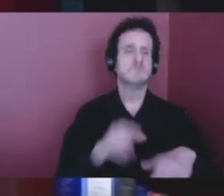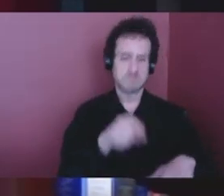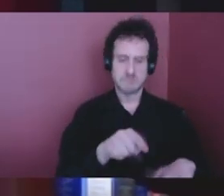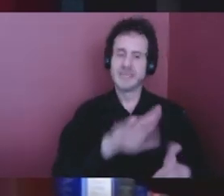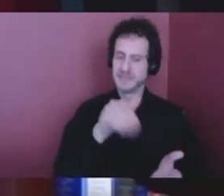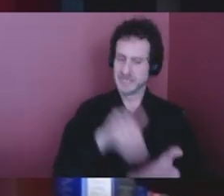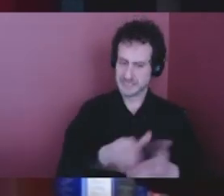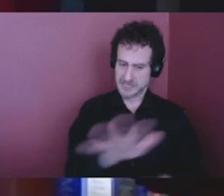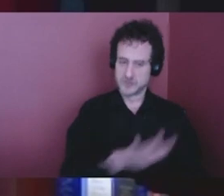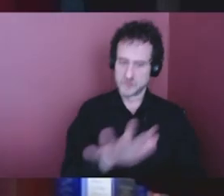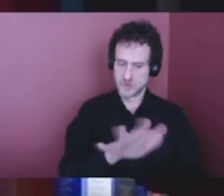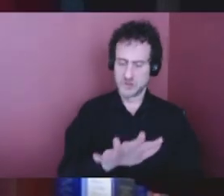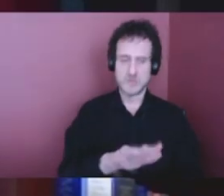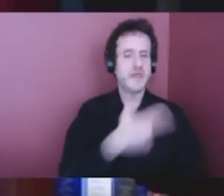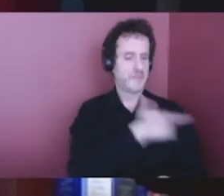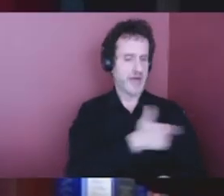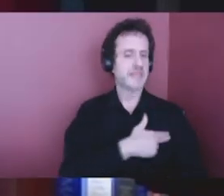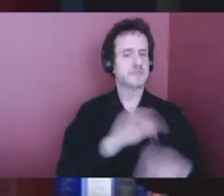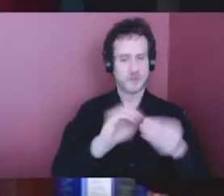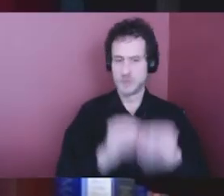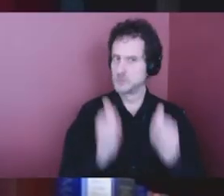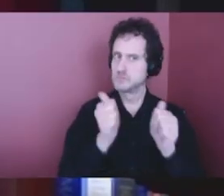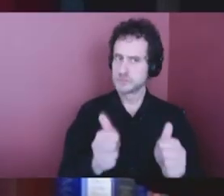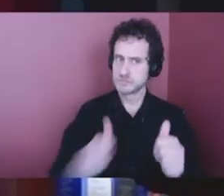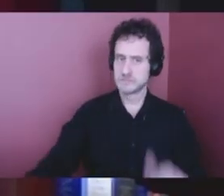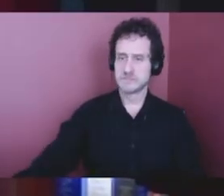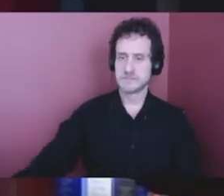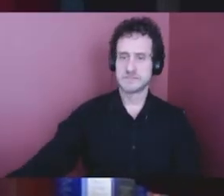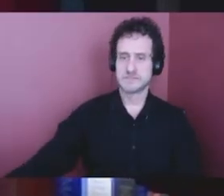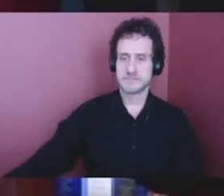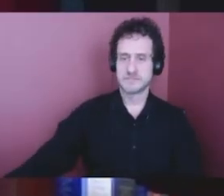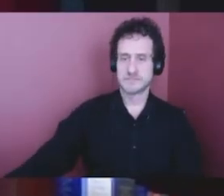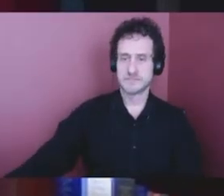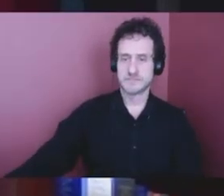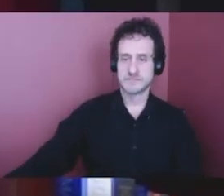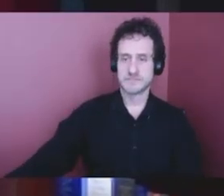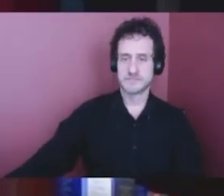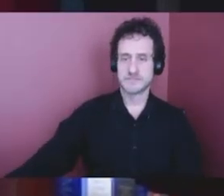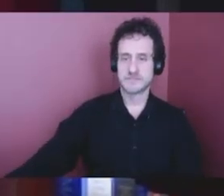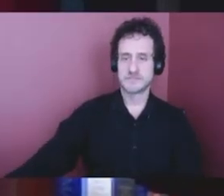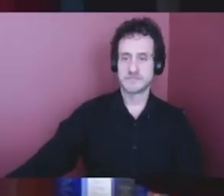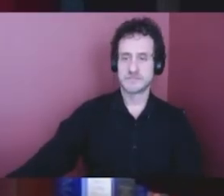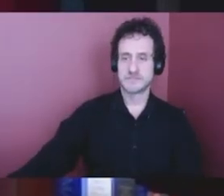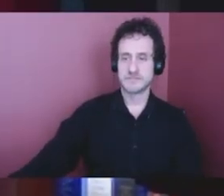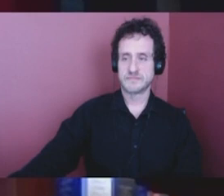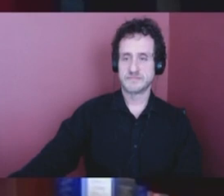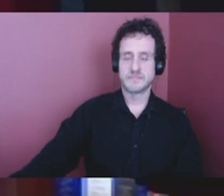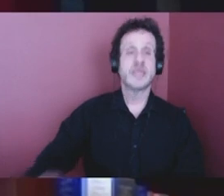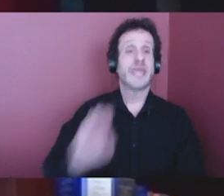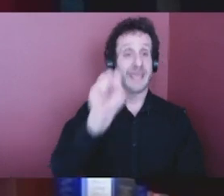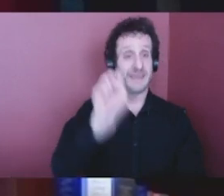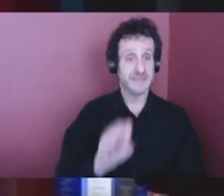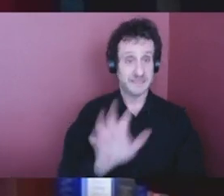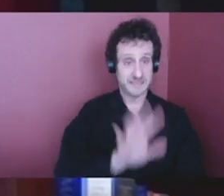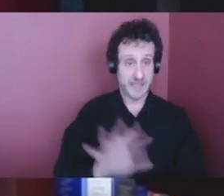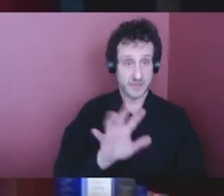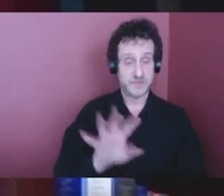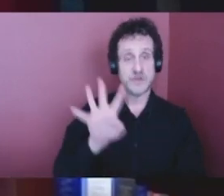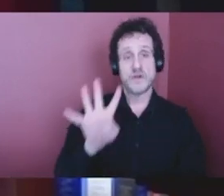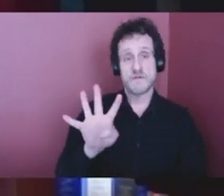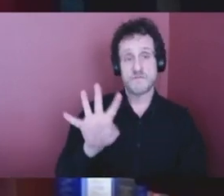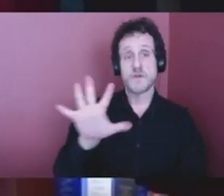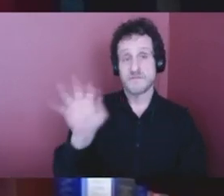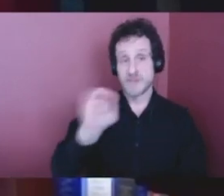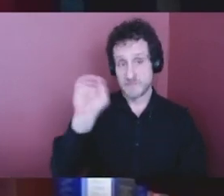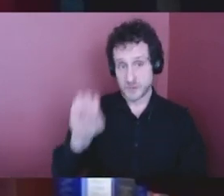are being met in the Central region. And in the Southern region, 45.8% med-surg,